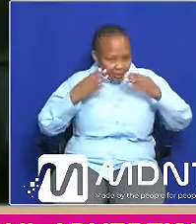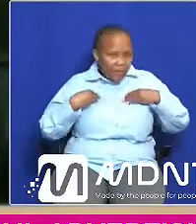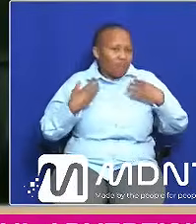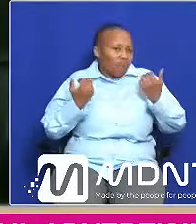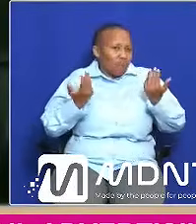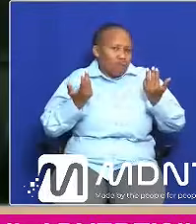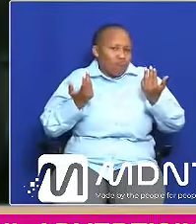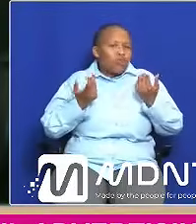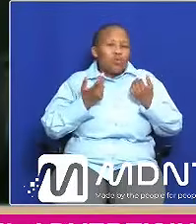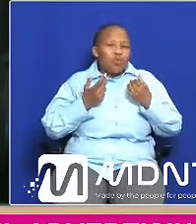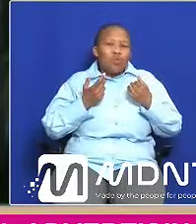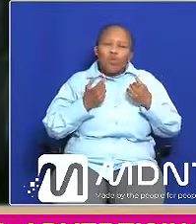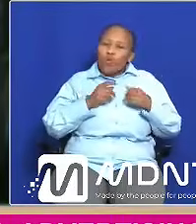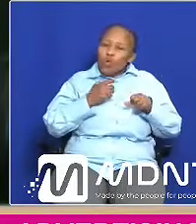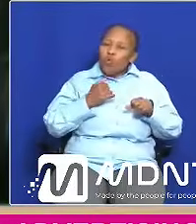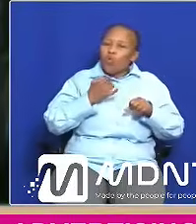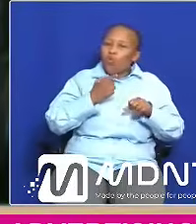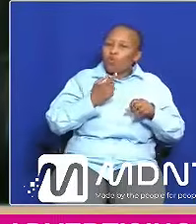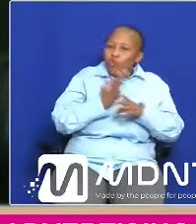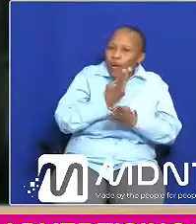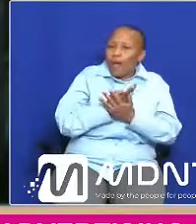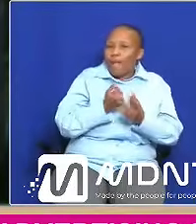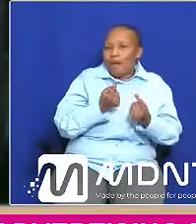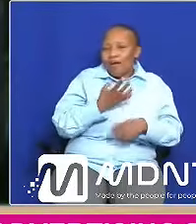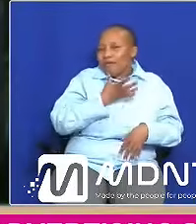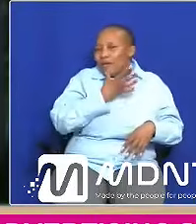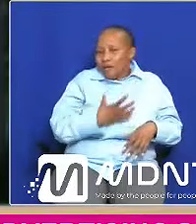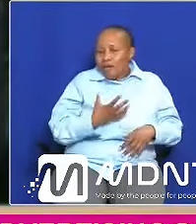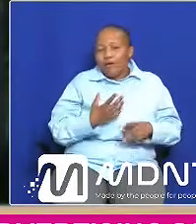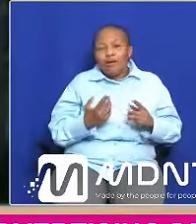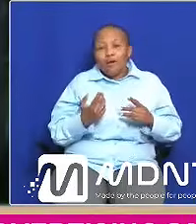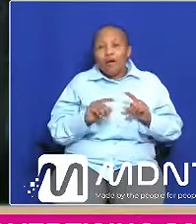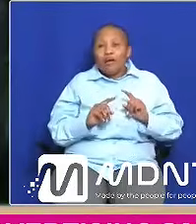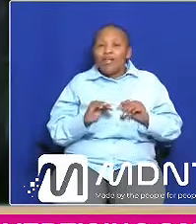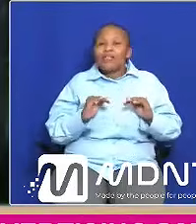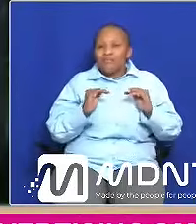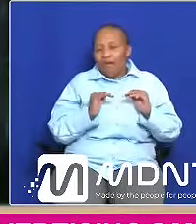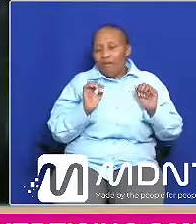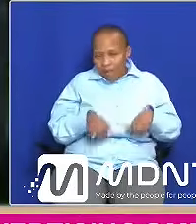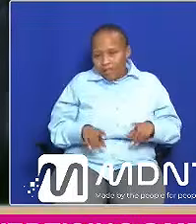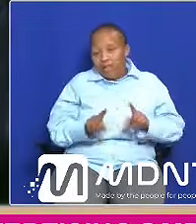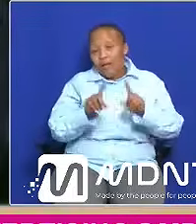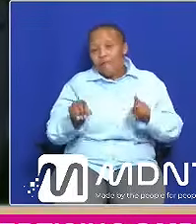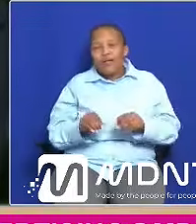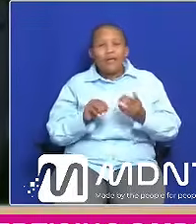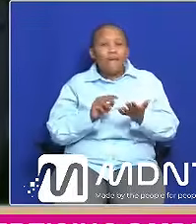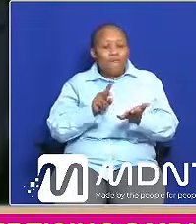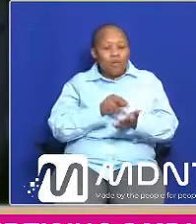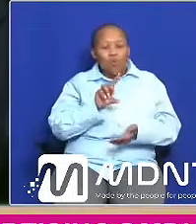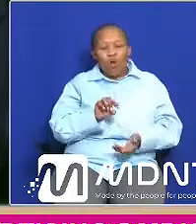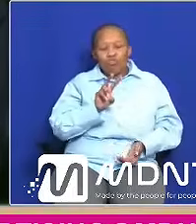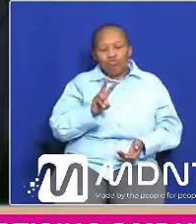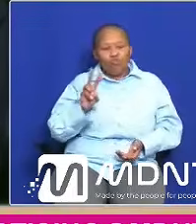expect you to remember. But at 122, you send a message that says Maumela